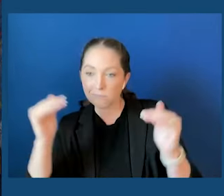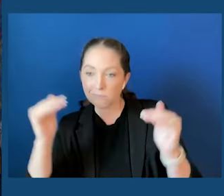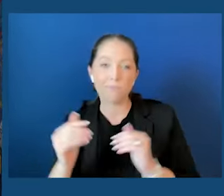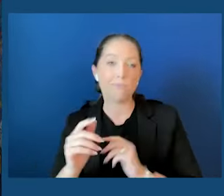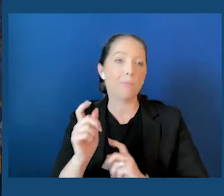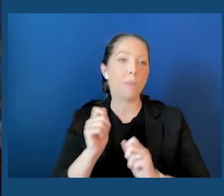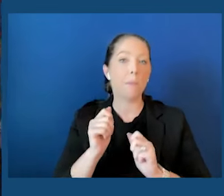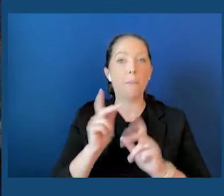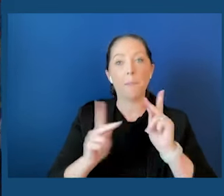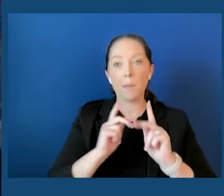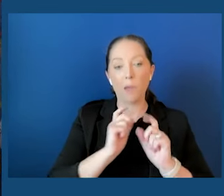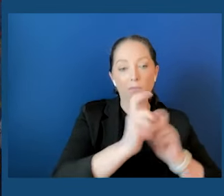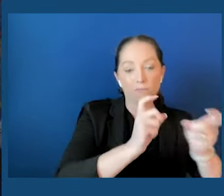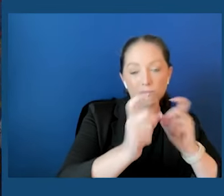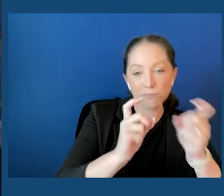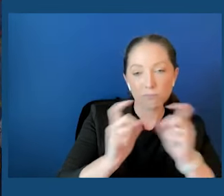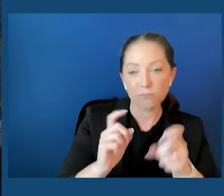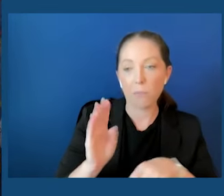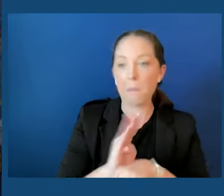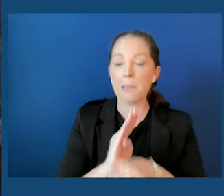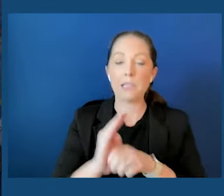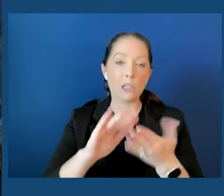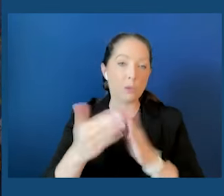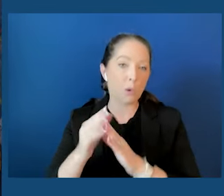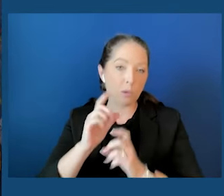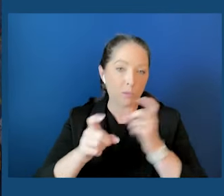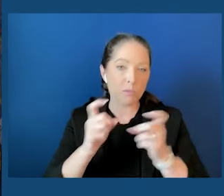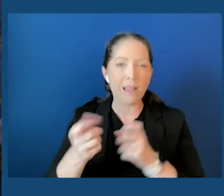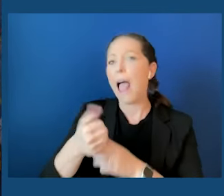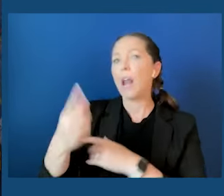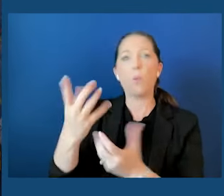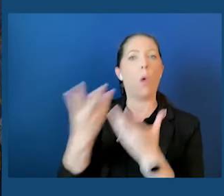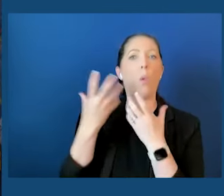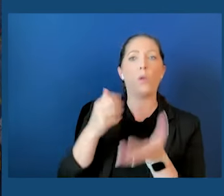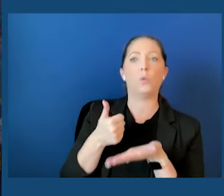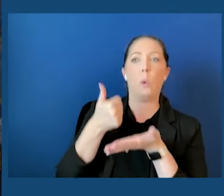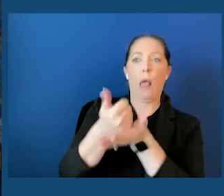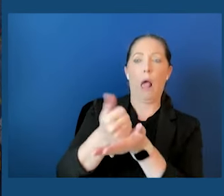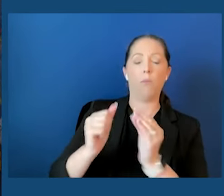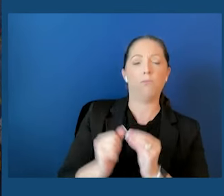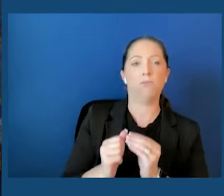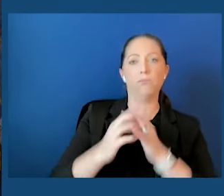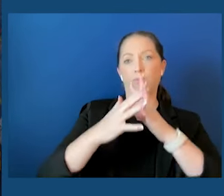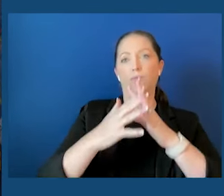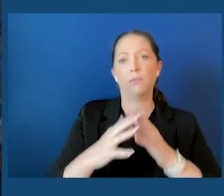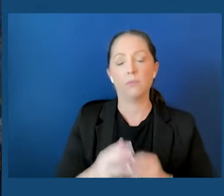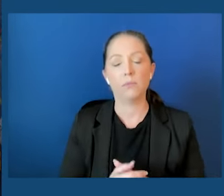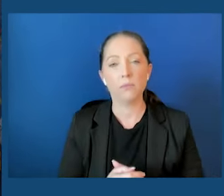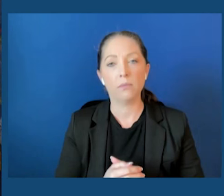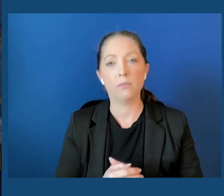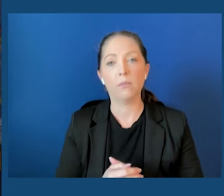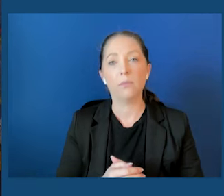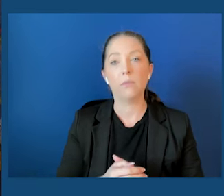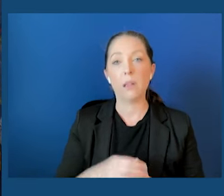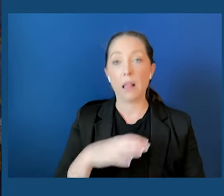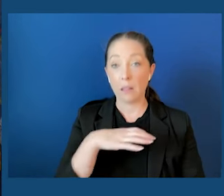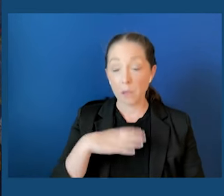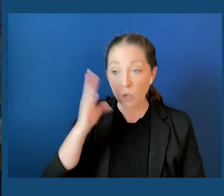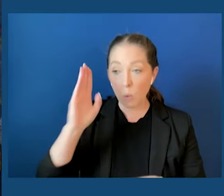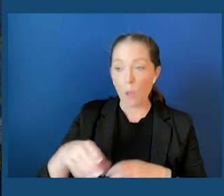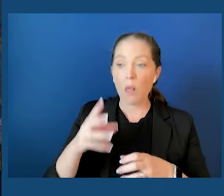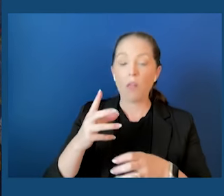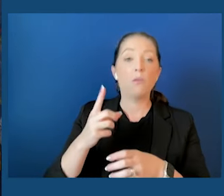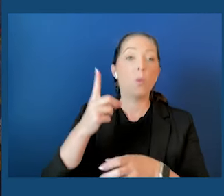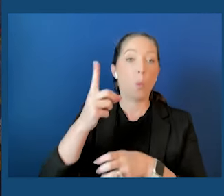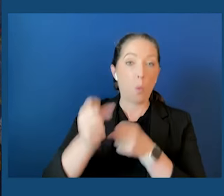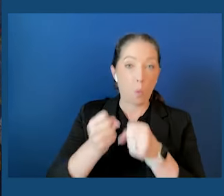community, and anyone who wants to help bring this memorial to life. The commission will soon embark on a year-long fundraising campaign to raise the